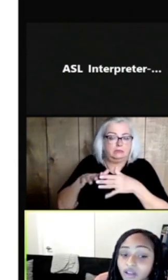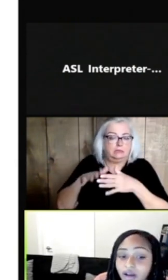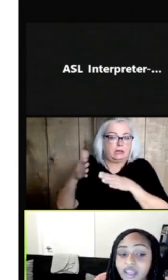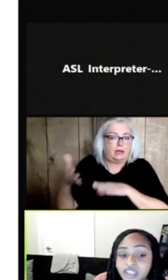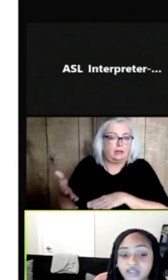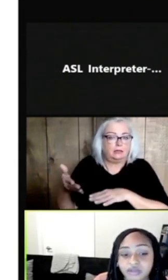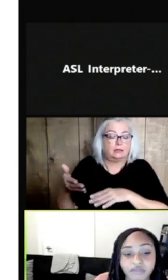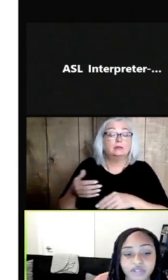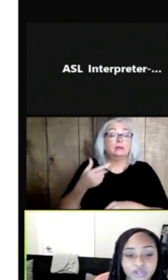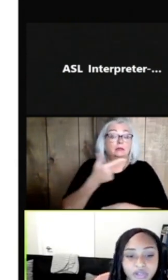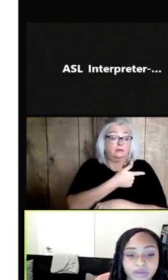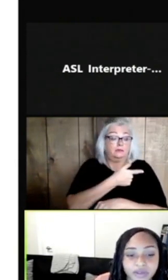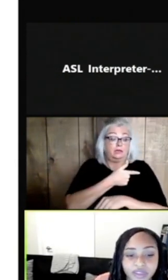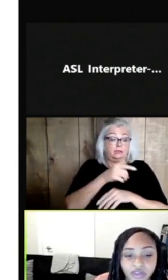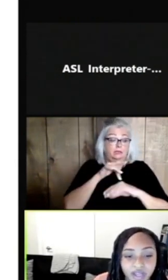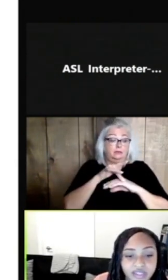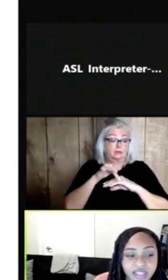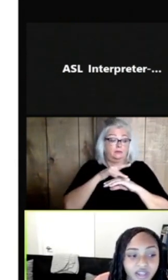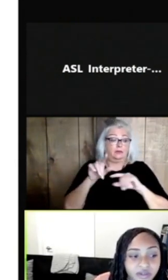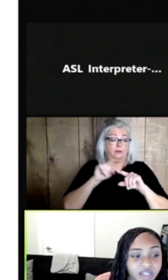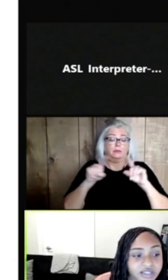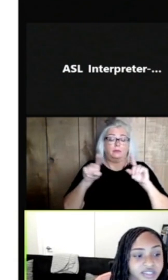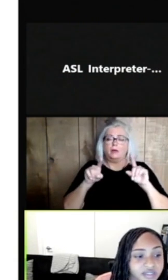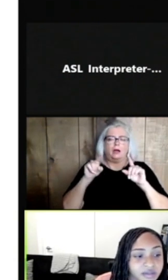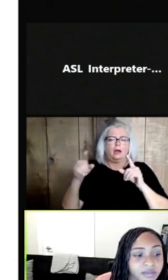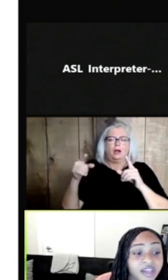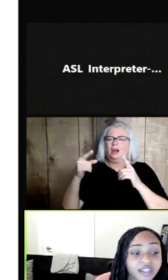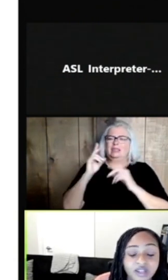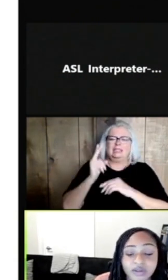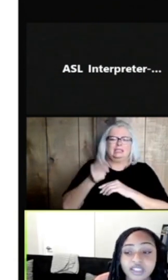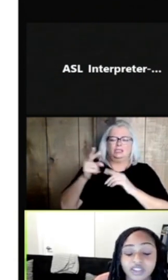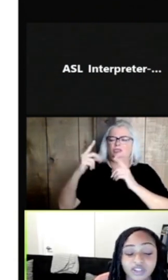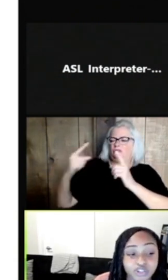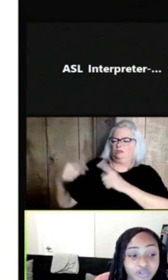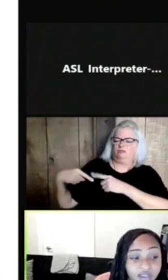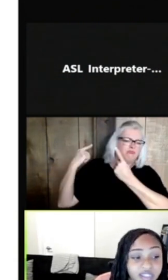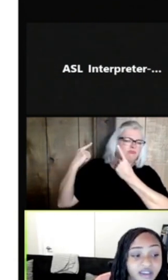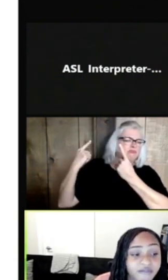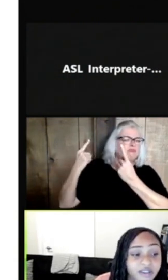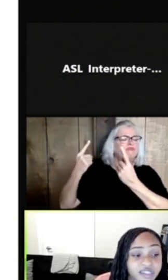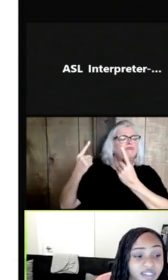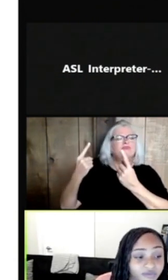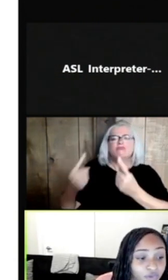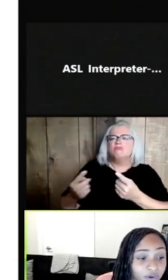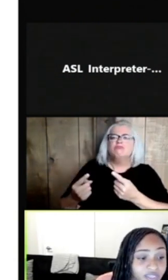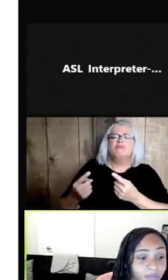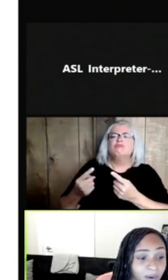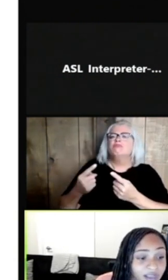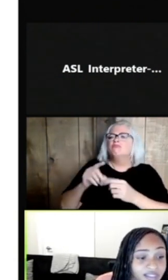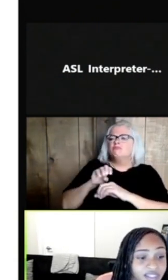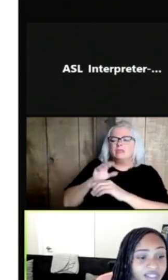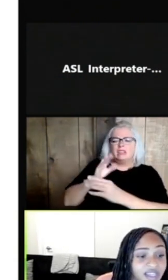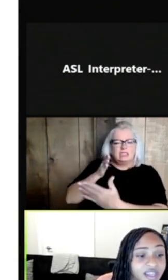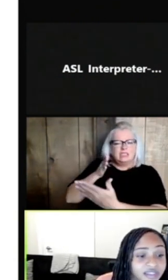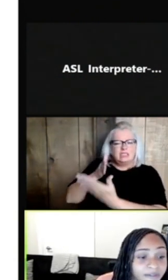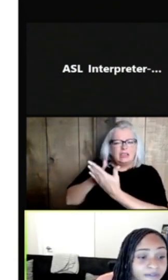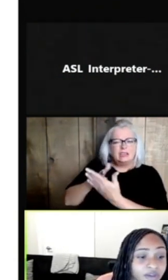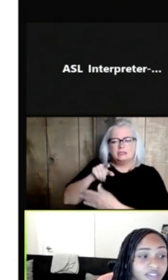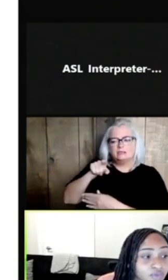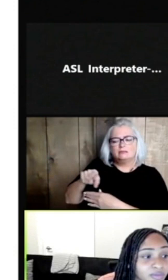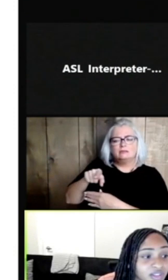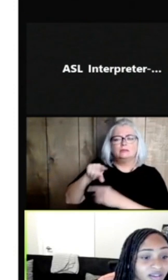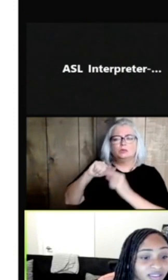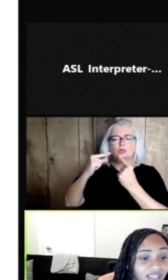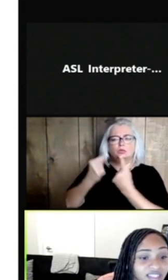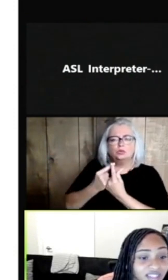However, a long history of mistreatment within the United States healthcare system decreases their trust for these practices. Therefore,